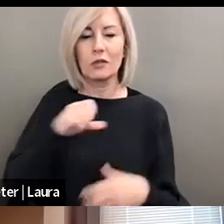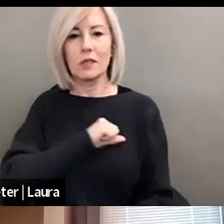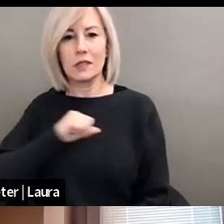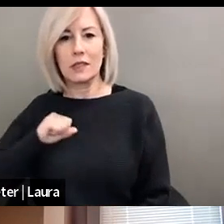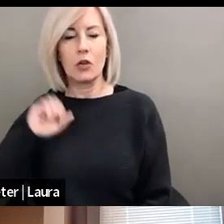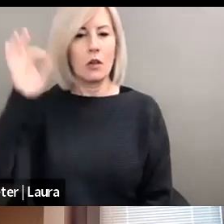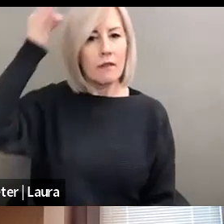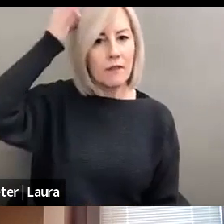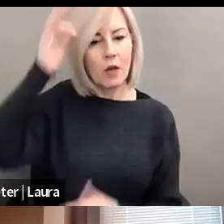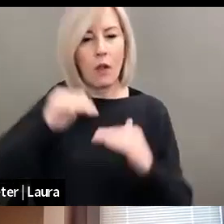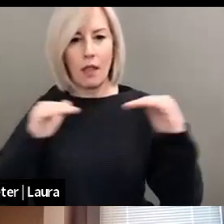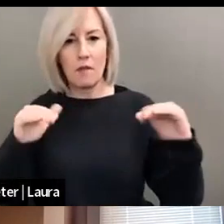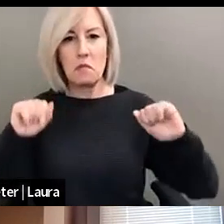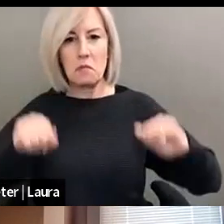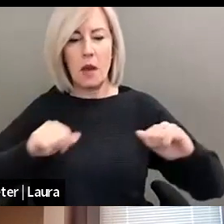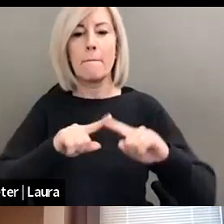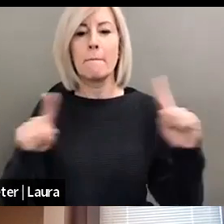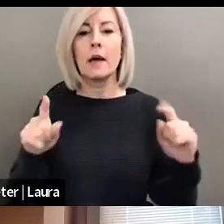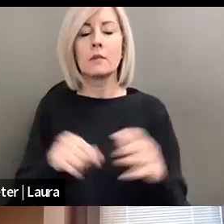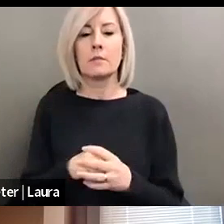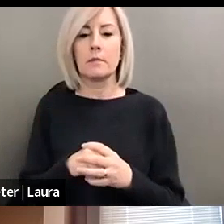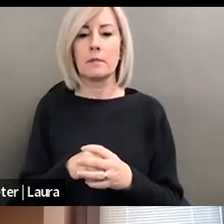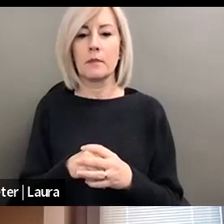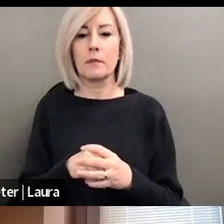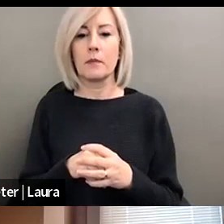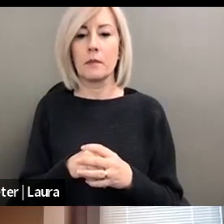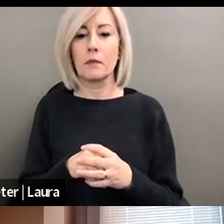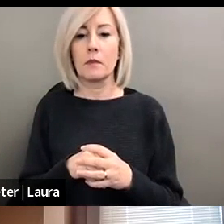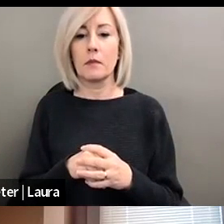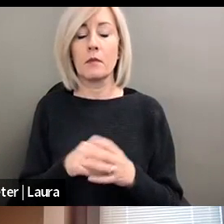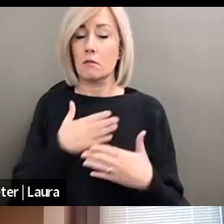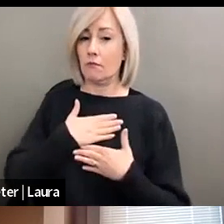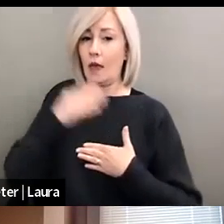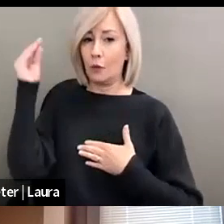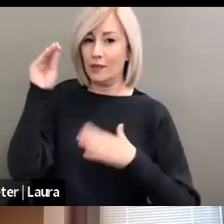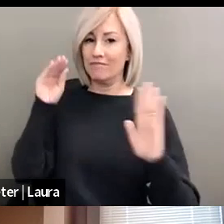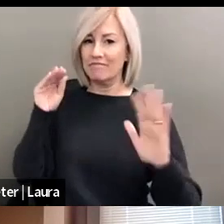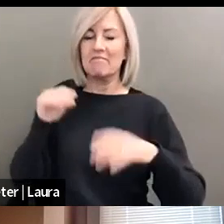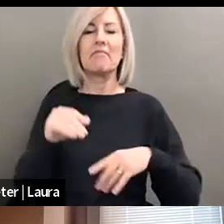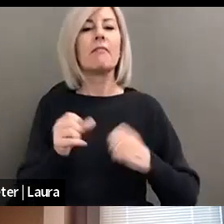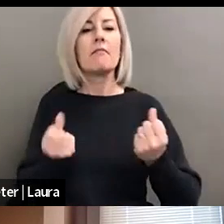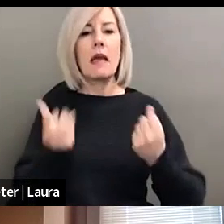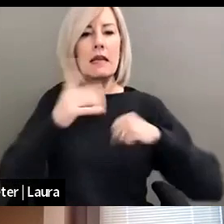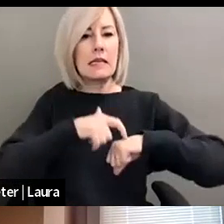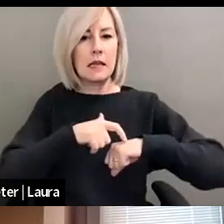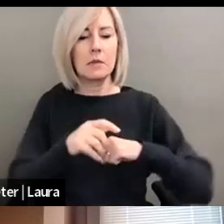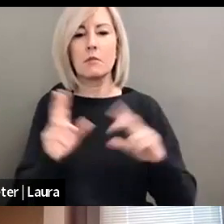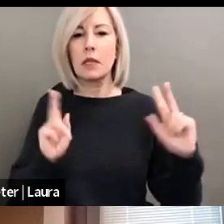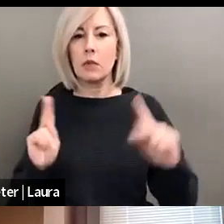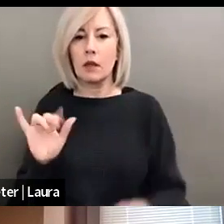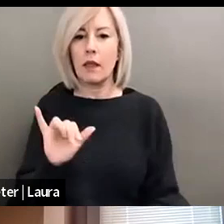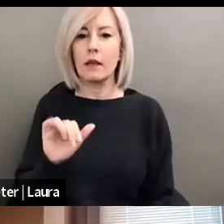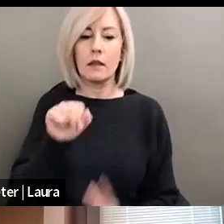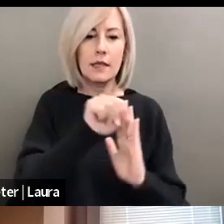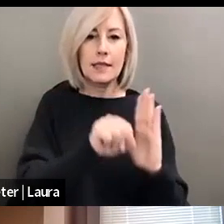federal level. But a lot of the times, this is my opinion, but people like the